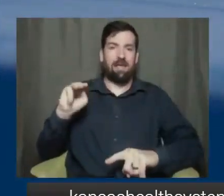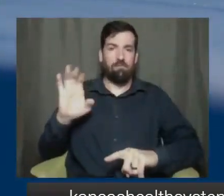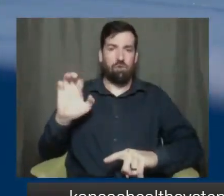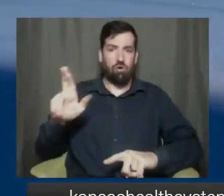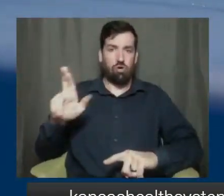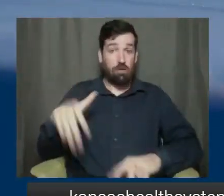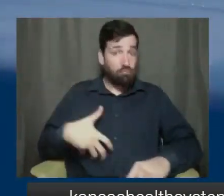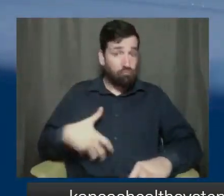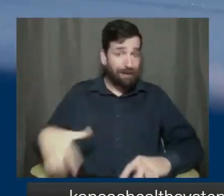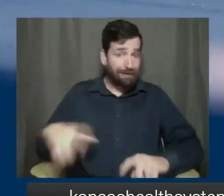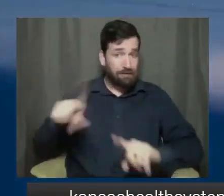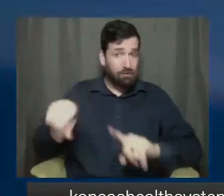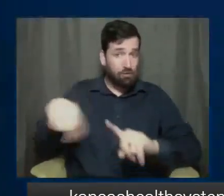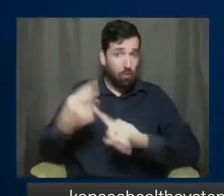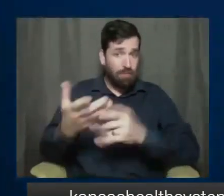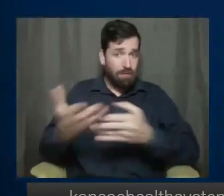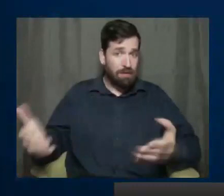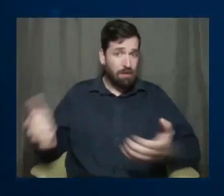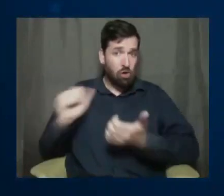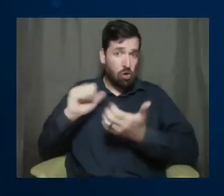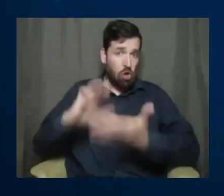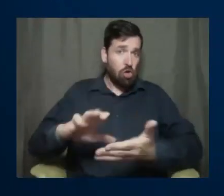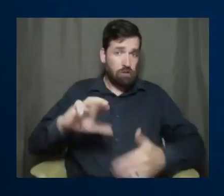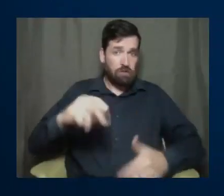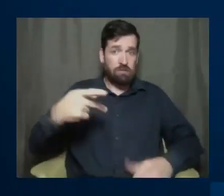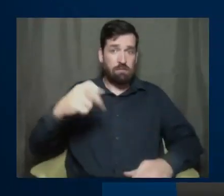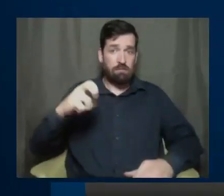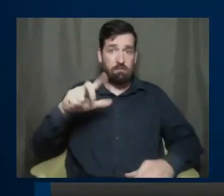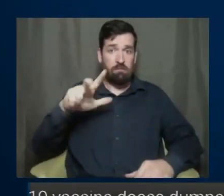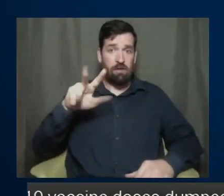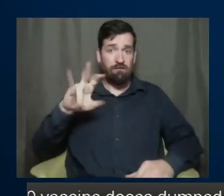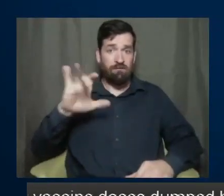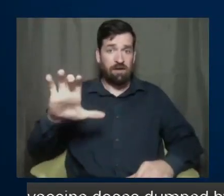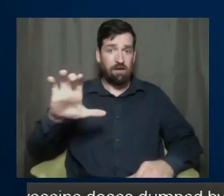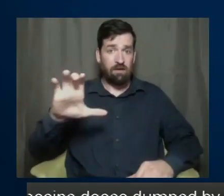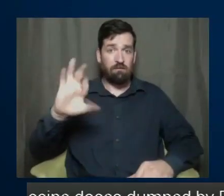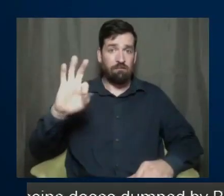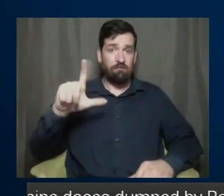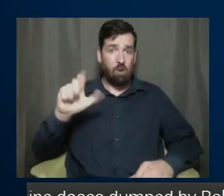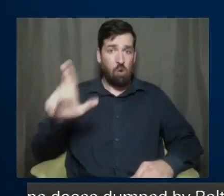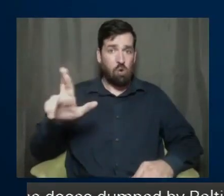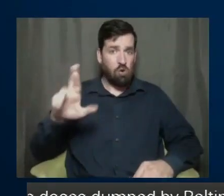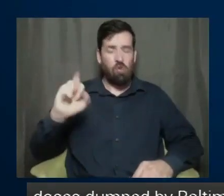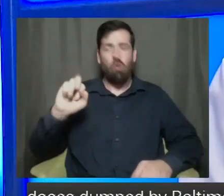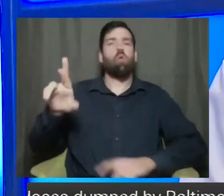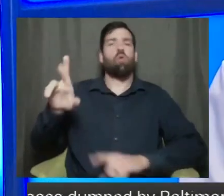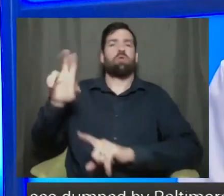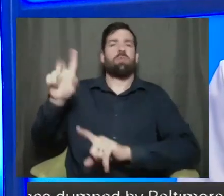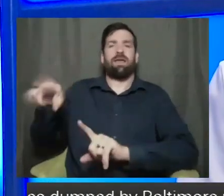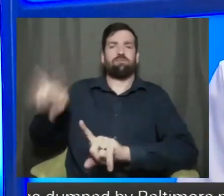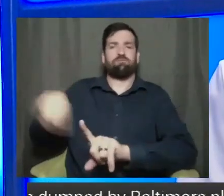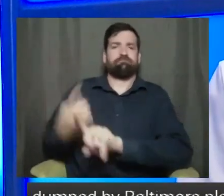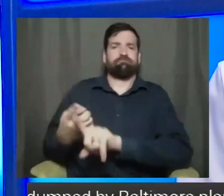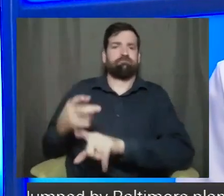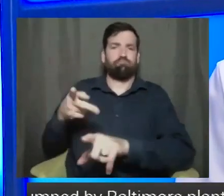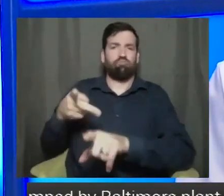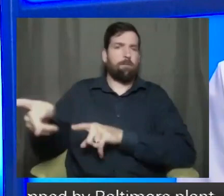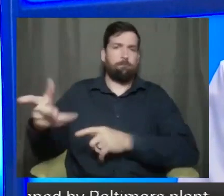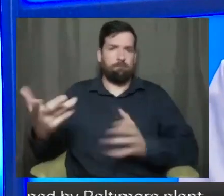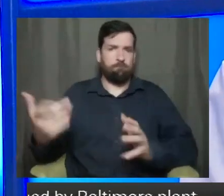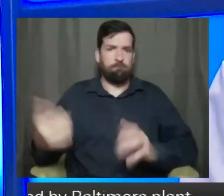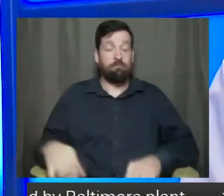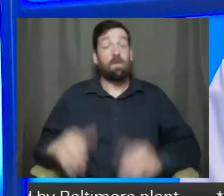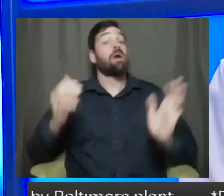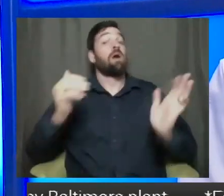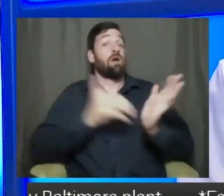only thing that causes pelvic floor disorder, or is that the main source of it? It's a very common source or